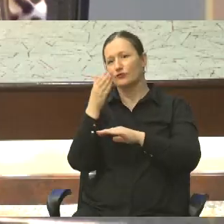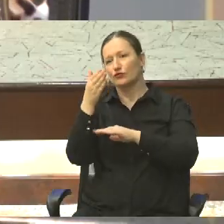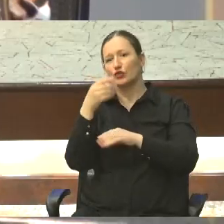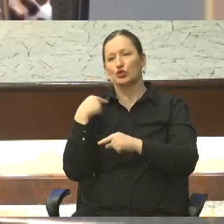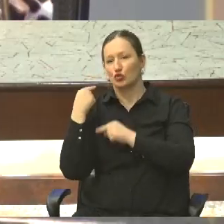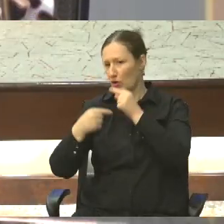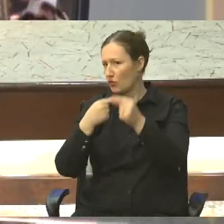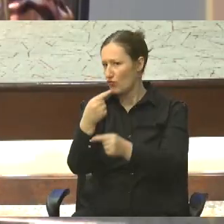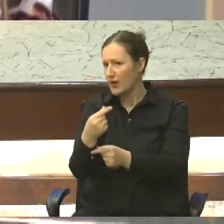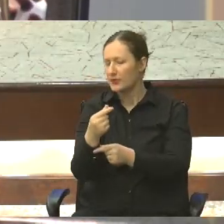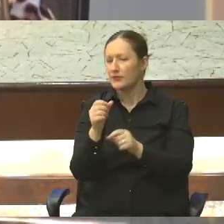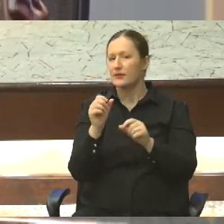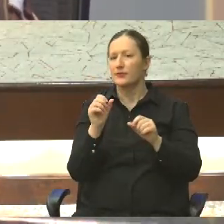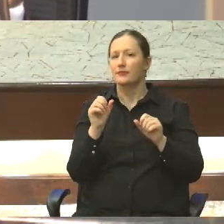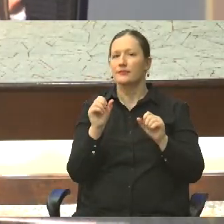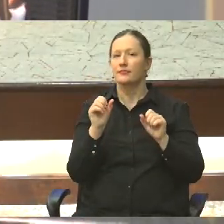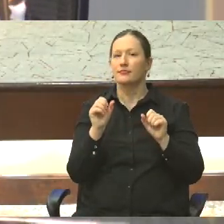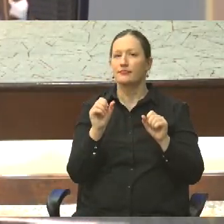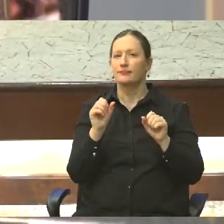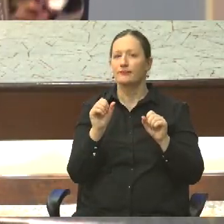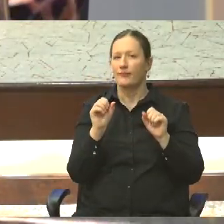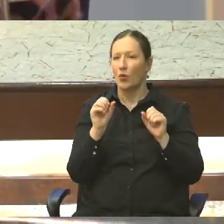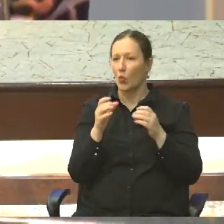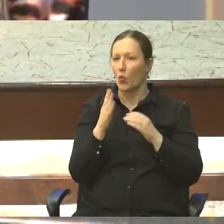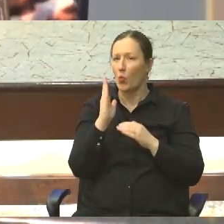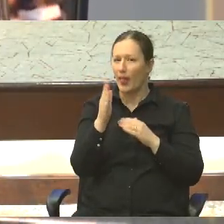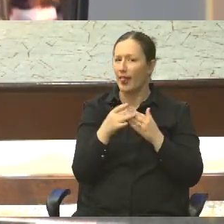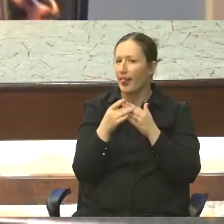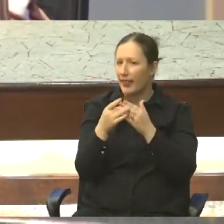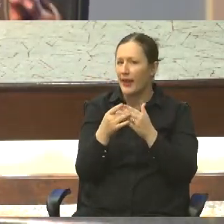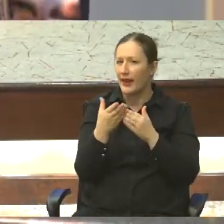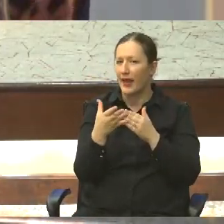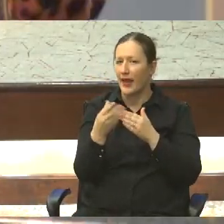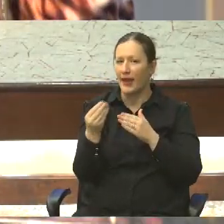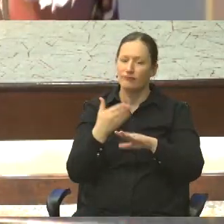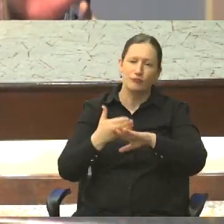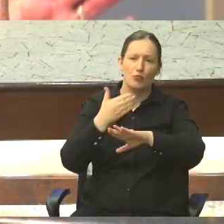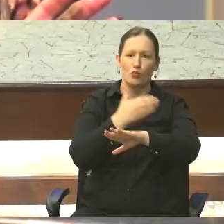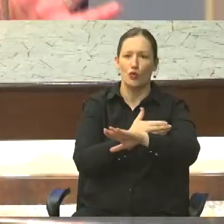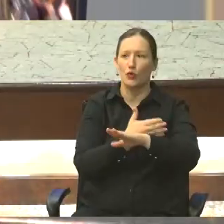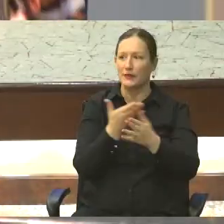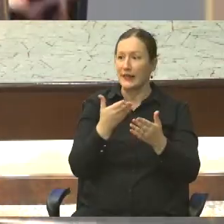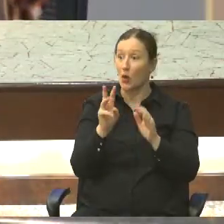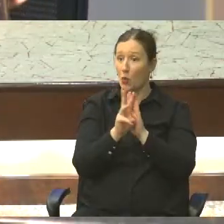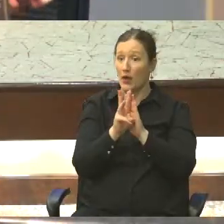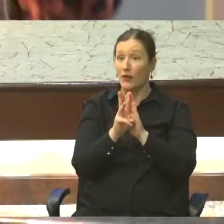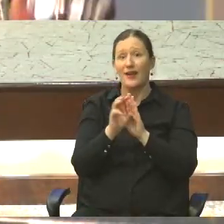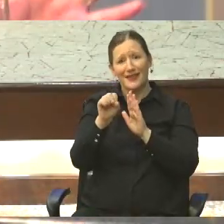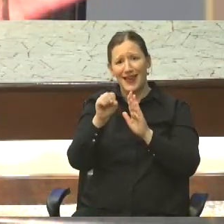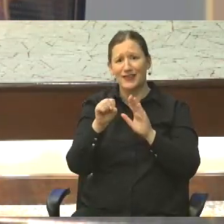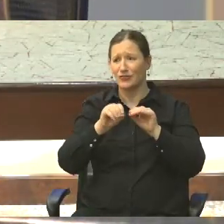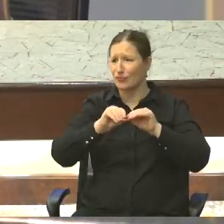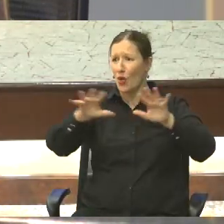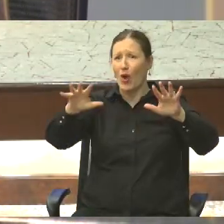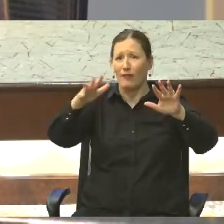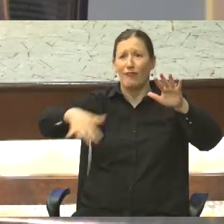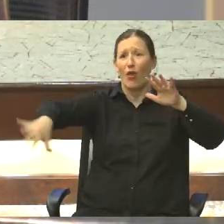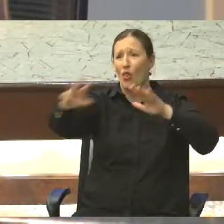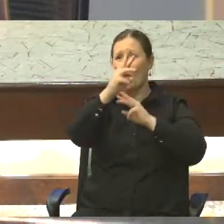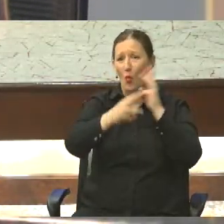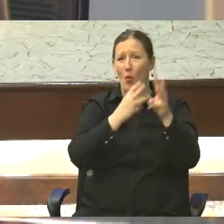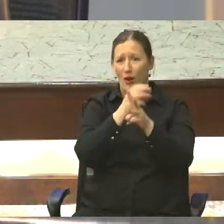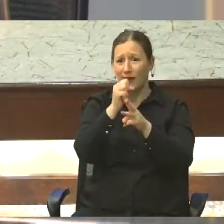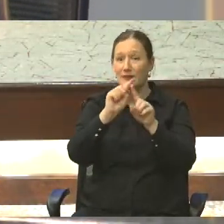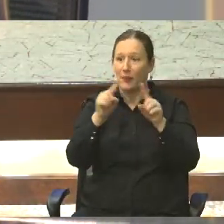generation lead and advance and better Waco. Because yes, go be great in the world and here. So